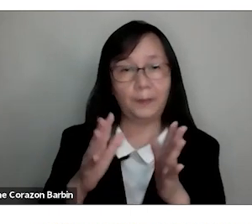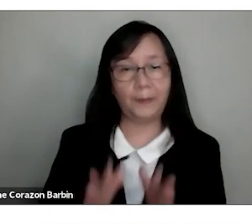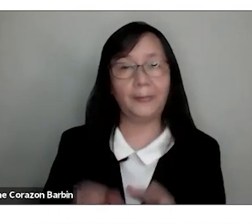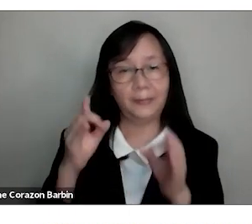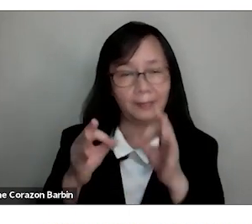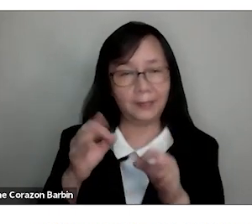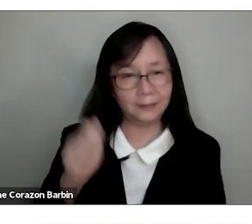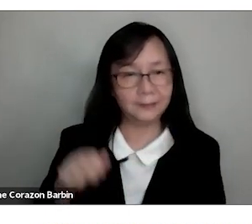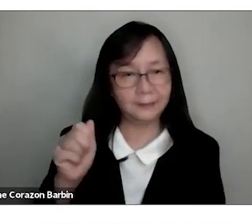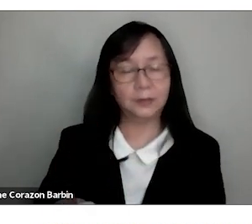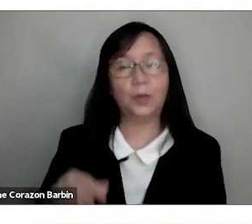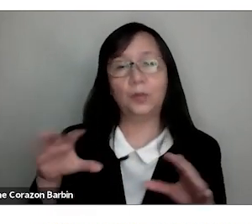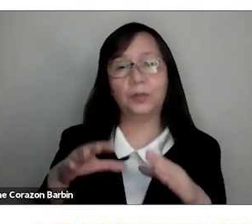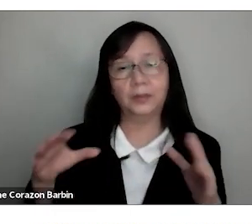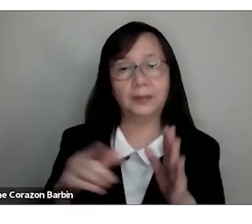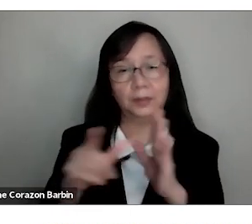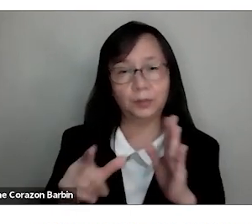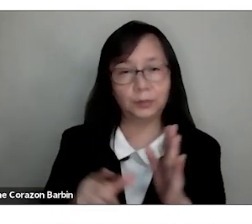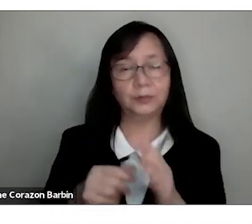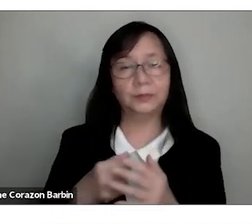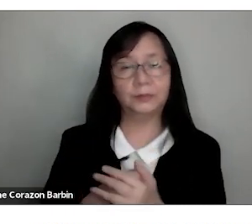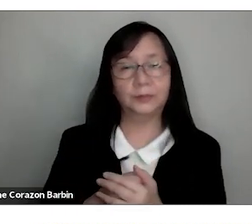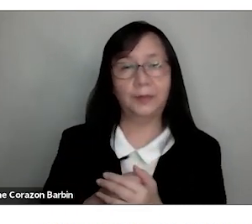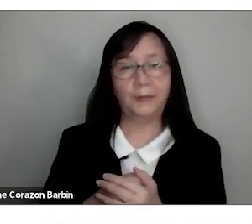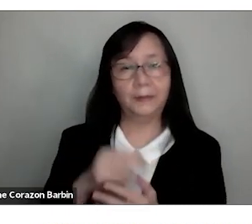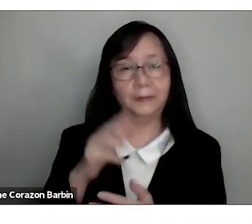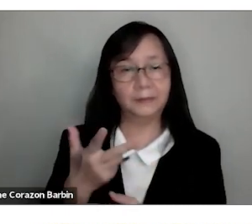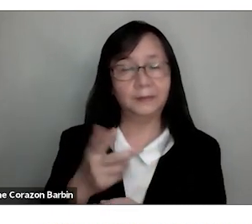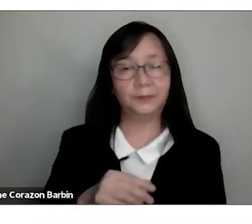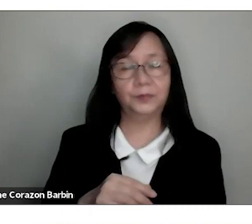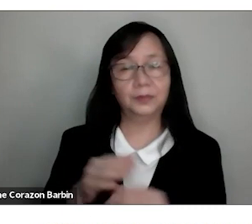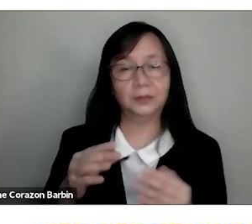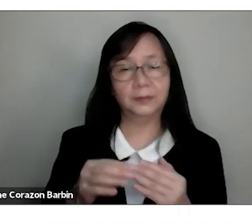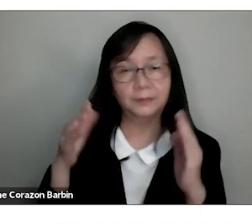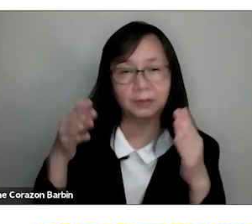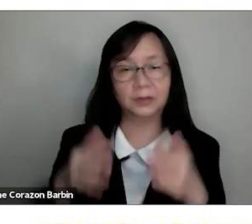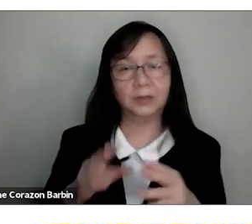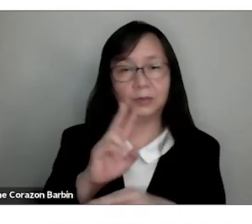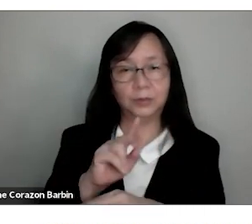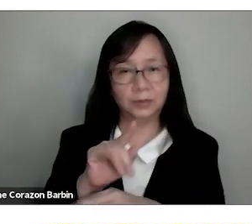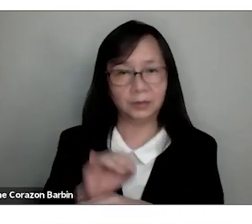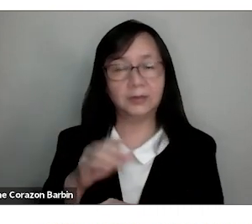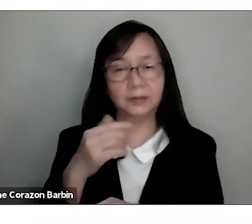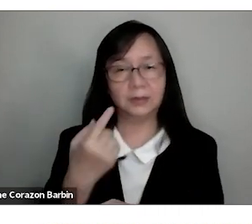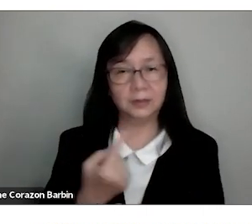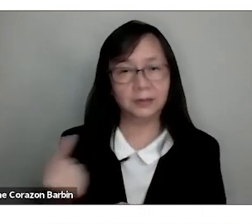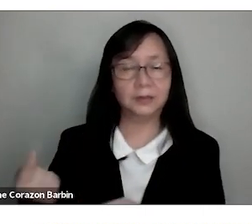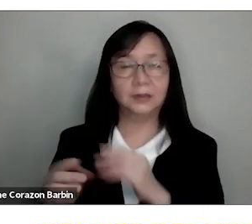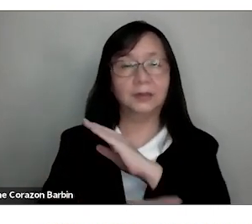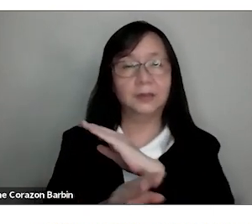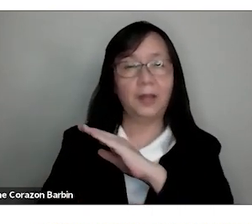those working in the law enforcement. Promise number 3 is to have a specialized unit in each country in charge of leading